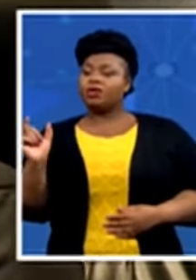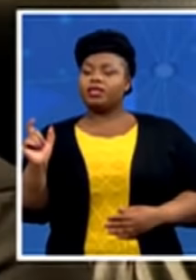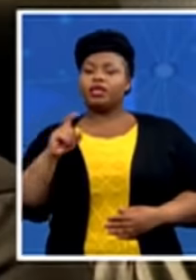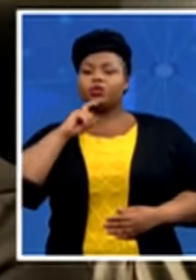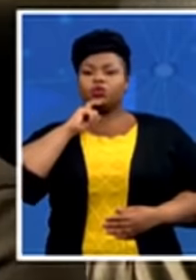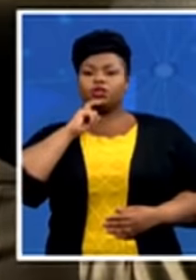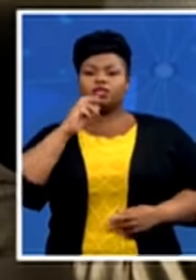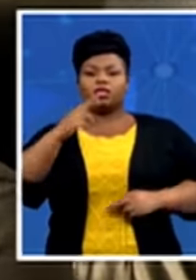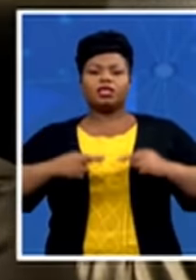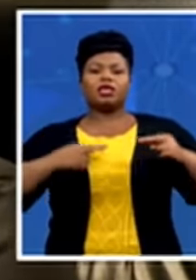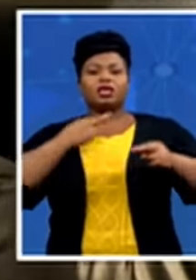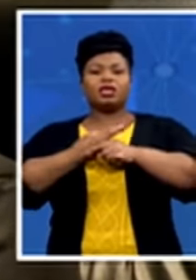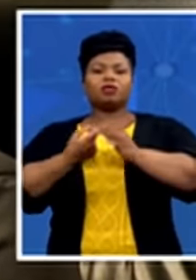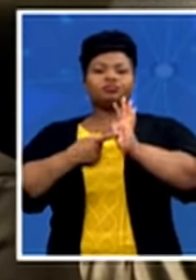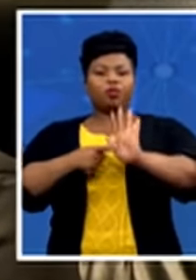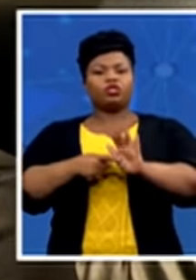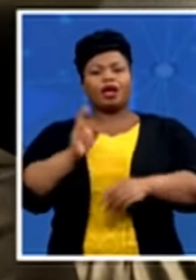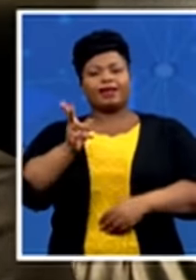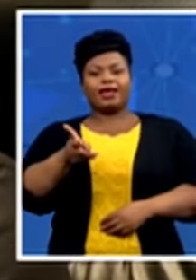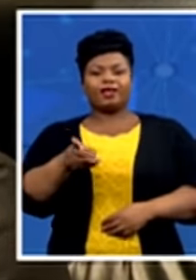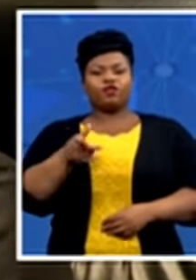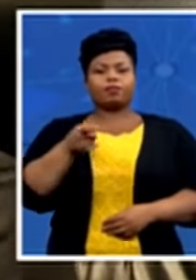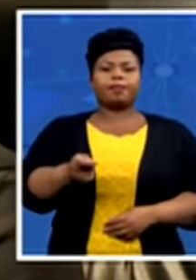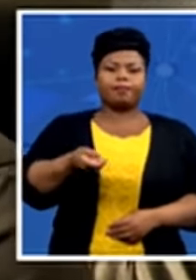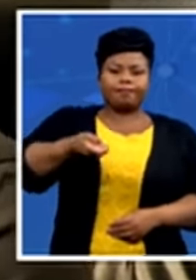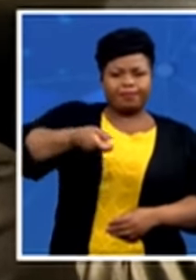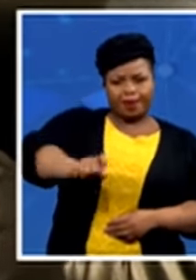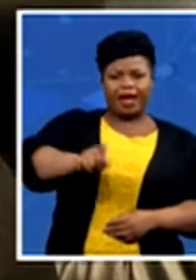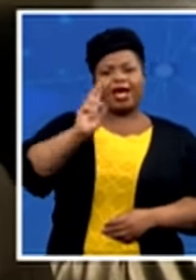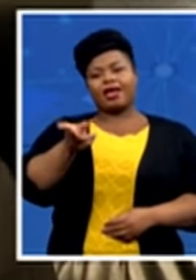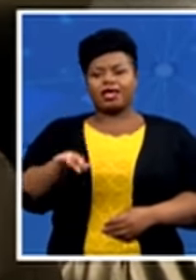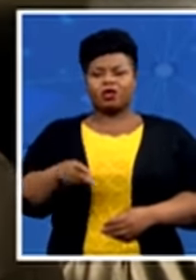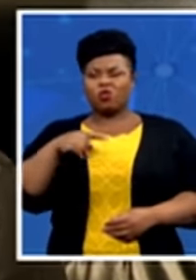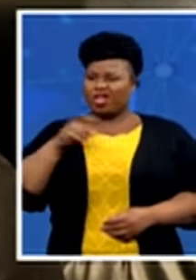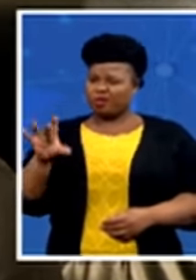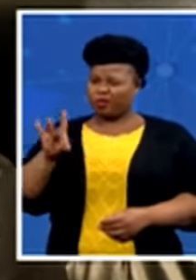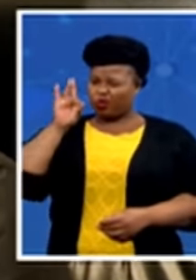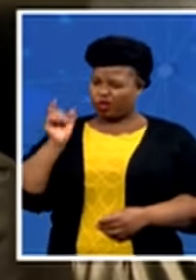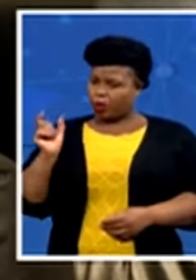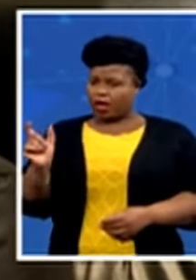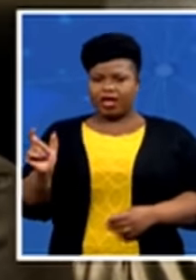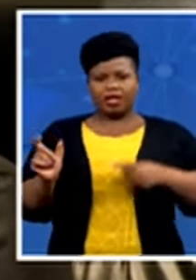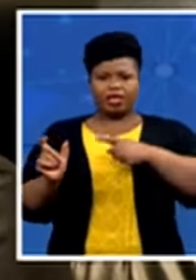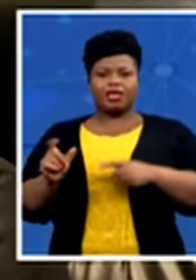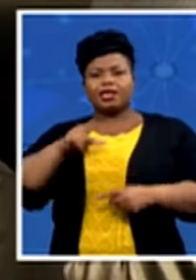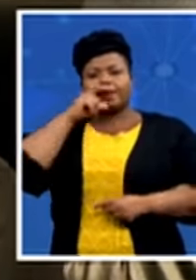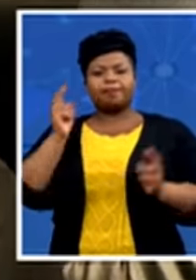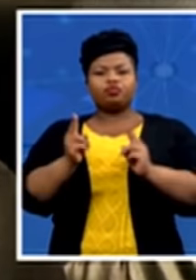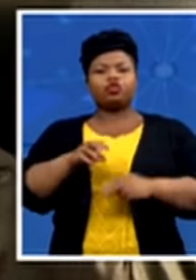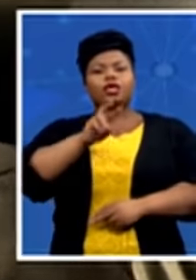That was carefully chosen and a very decisive word because the system in